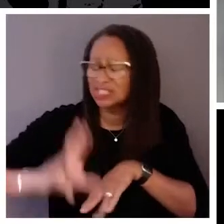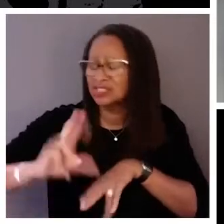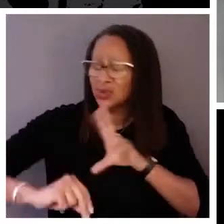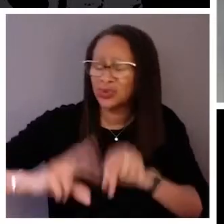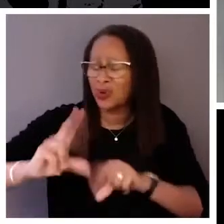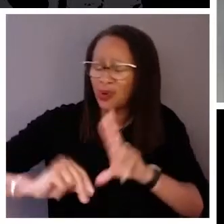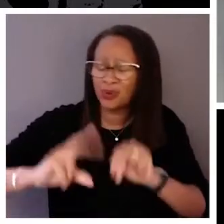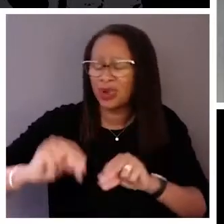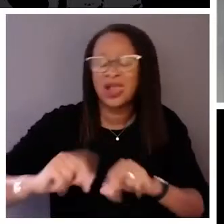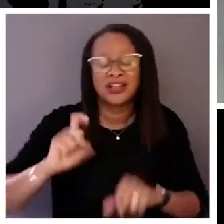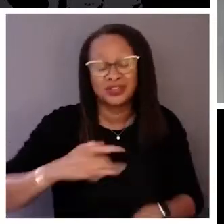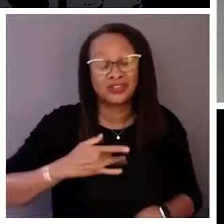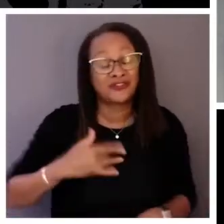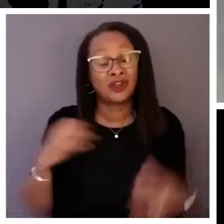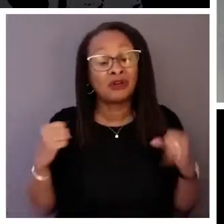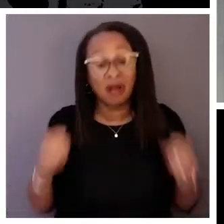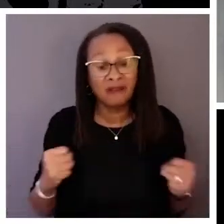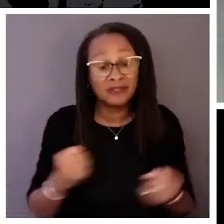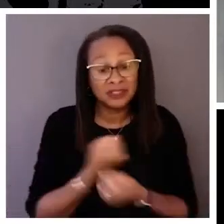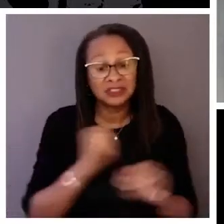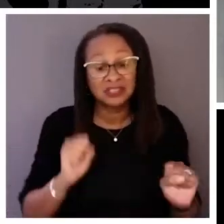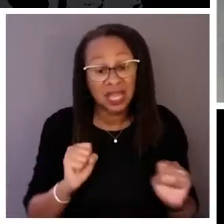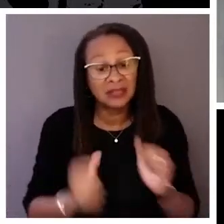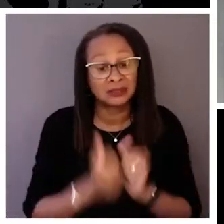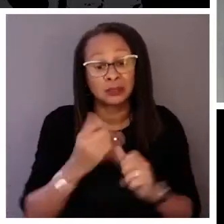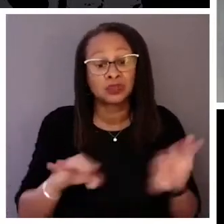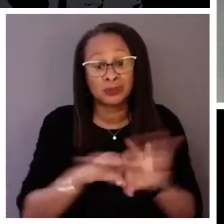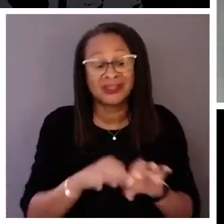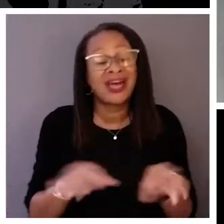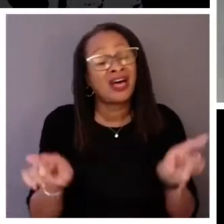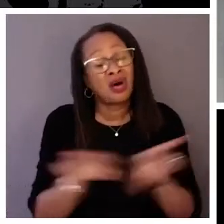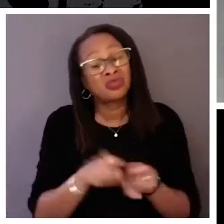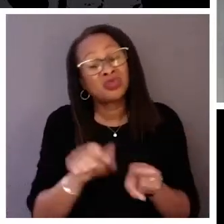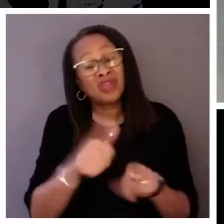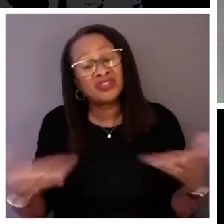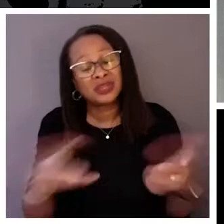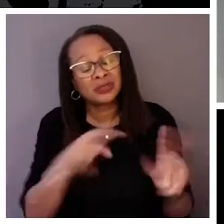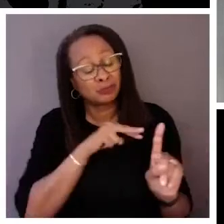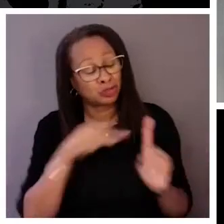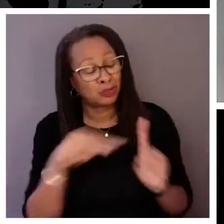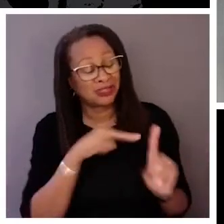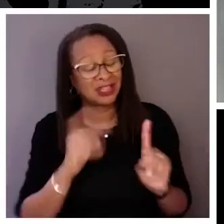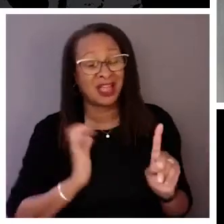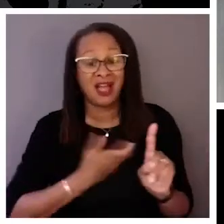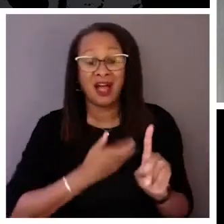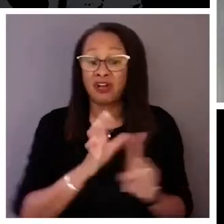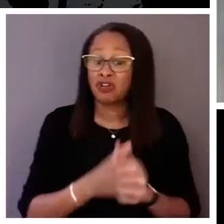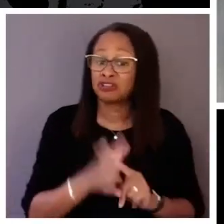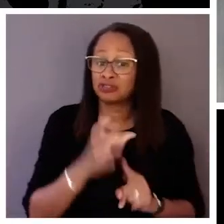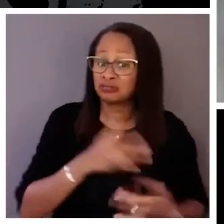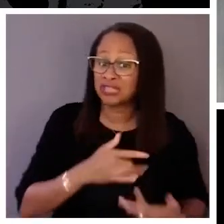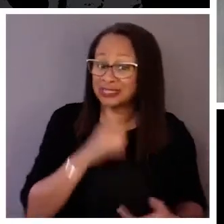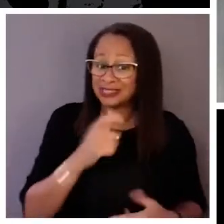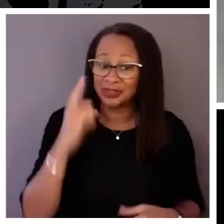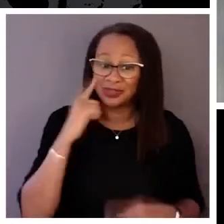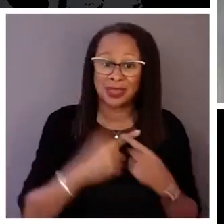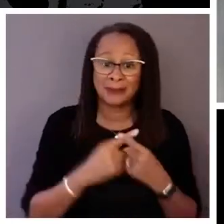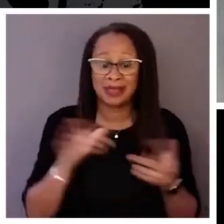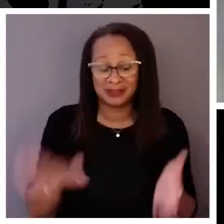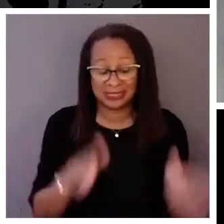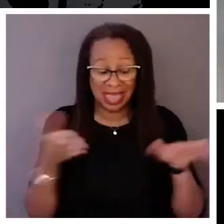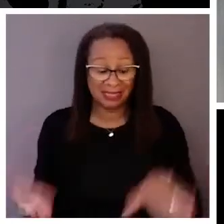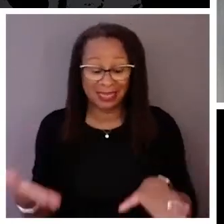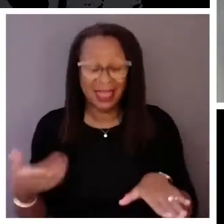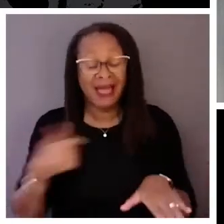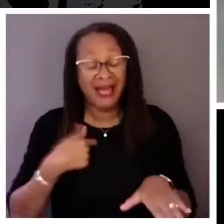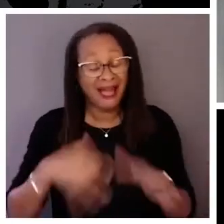you need to feel confident and safe. And the other thing is perspective. Our culture tends not to think about death, but I